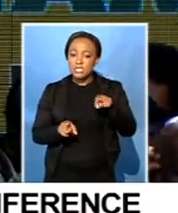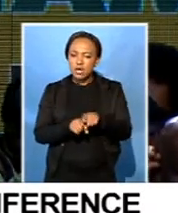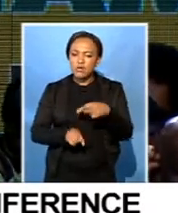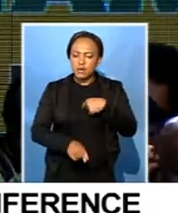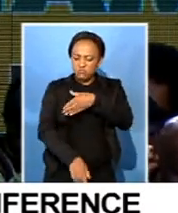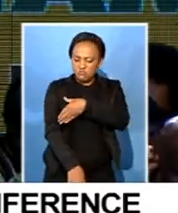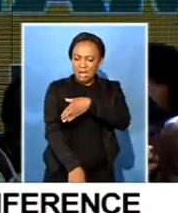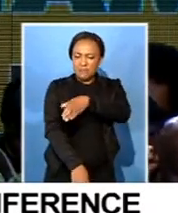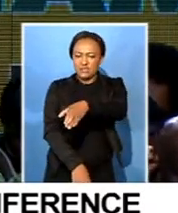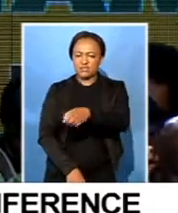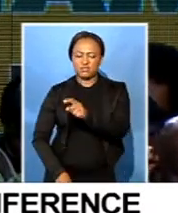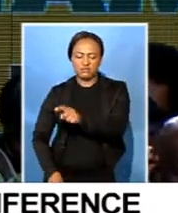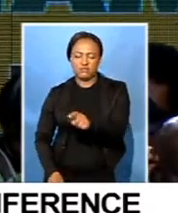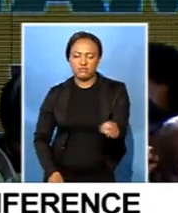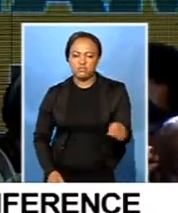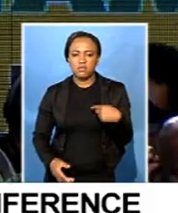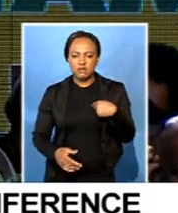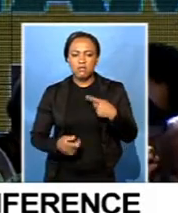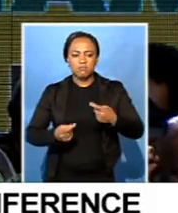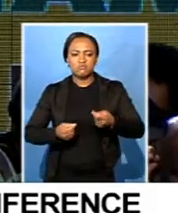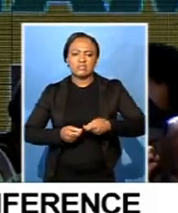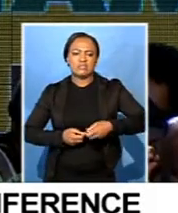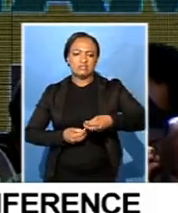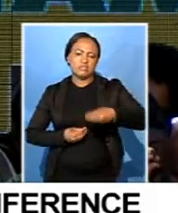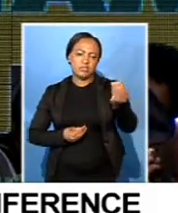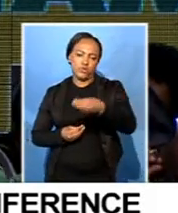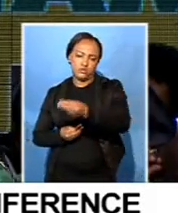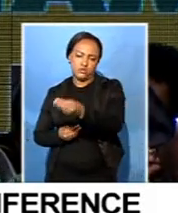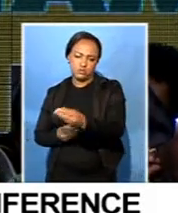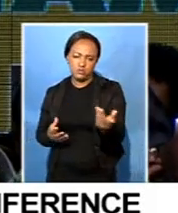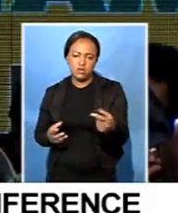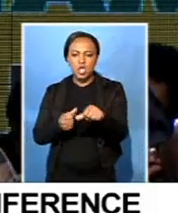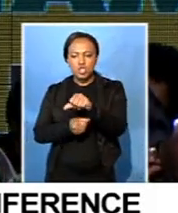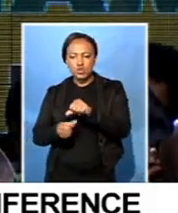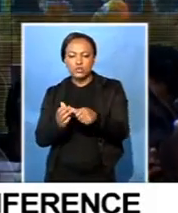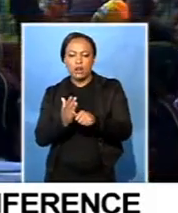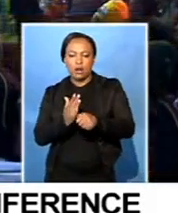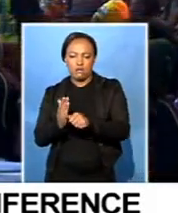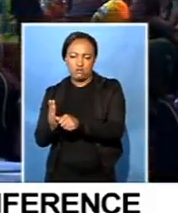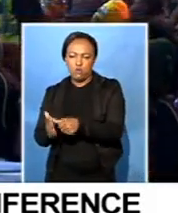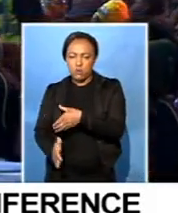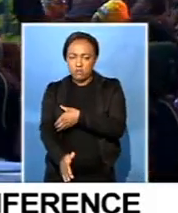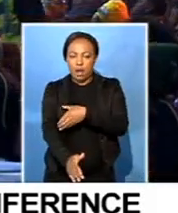capacity so that it can distribute social grants.